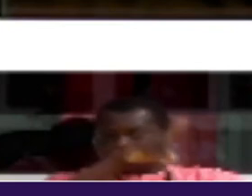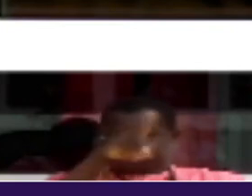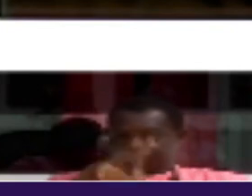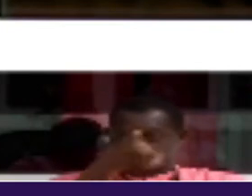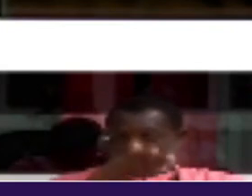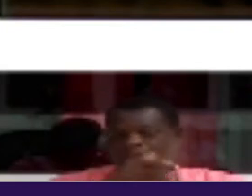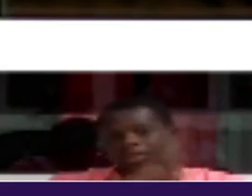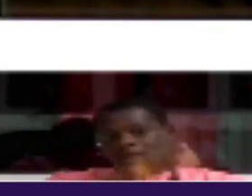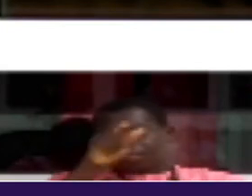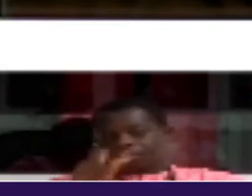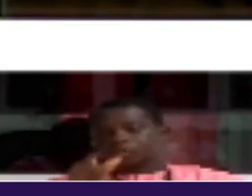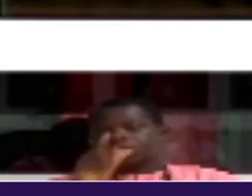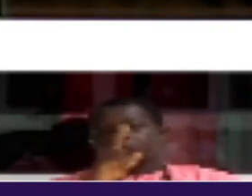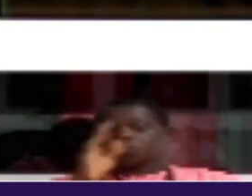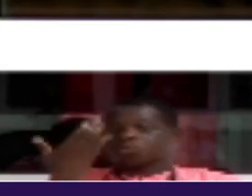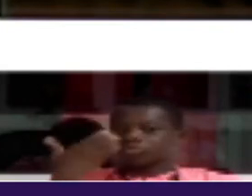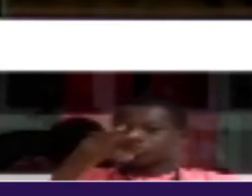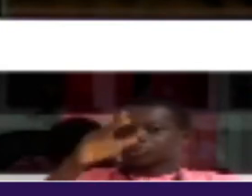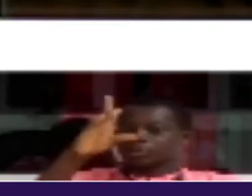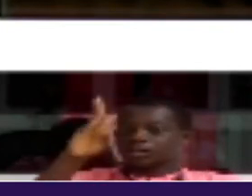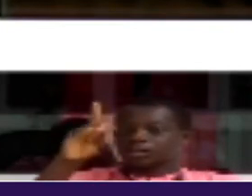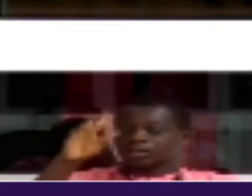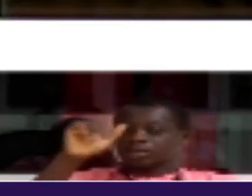that is the person who was Dawda Nyassi.